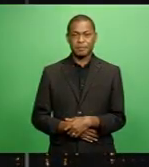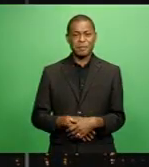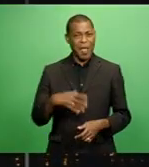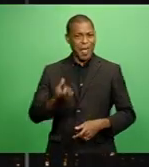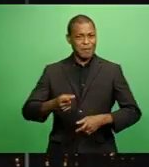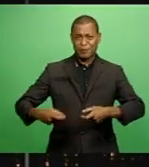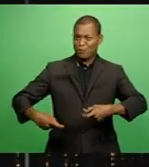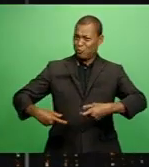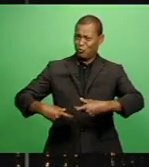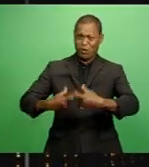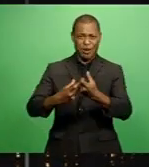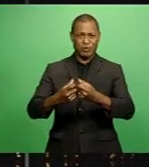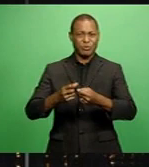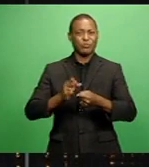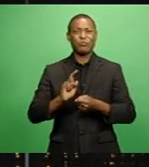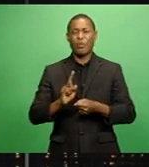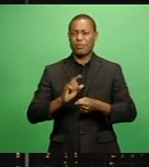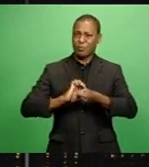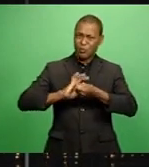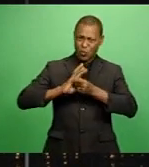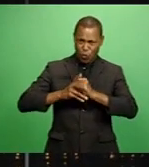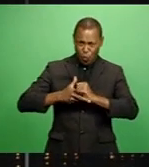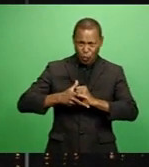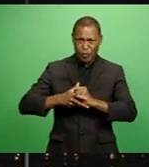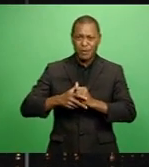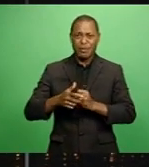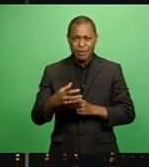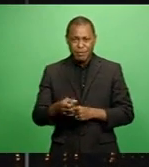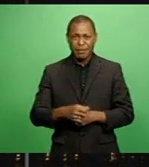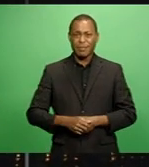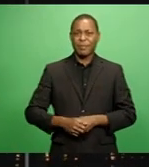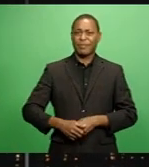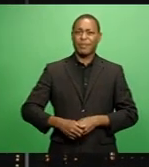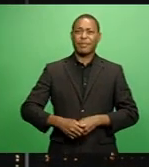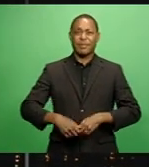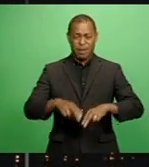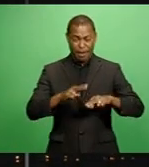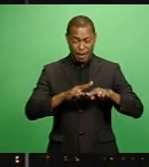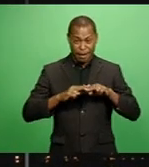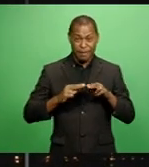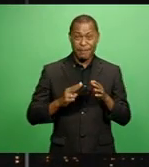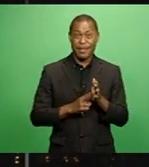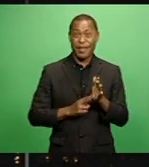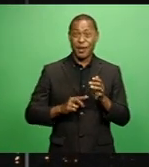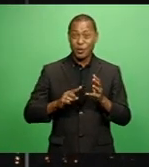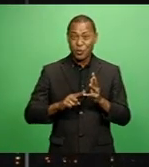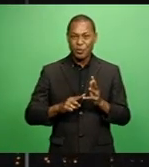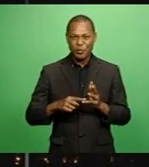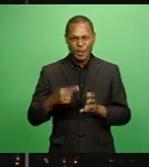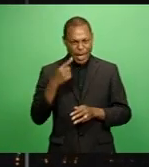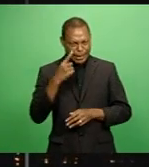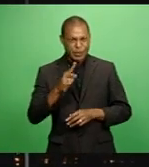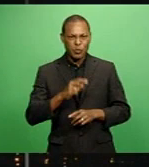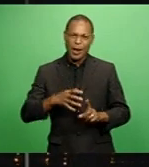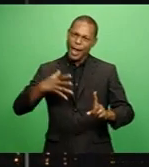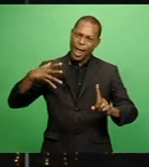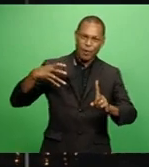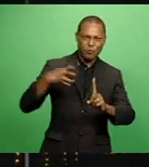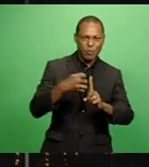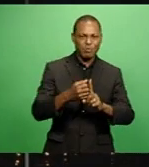Despite the challenges posed by the COVID-19 pandemic, Fiji National University has seen healthy enrollment this